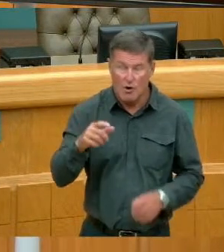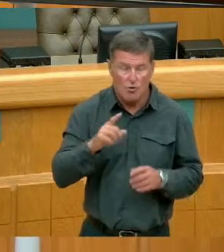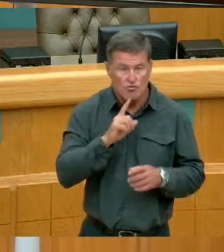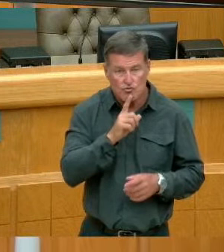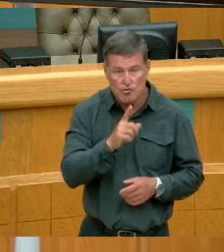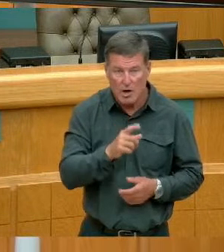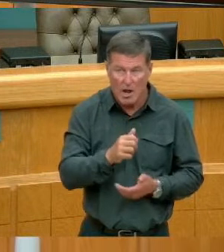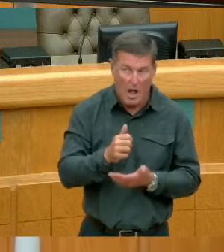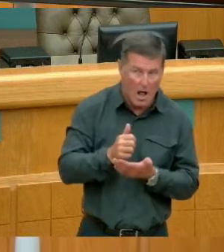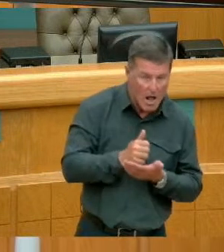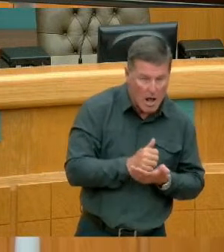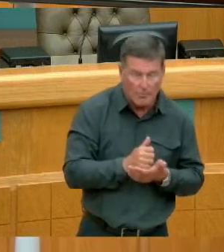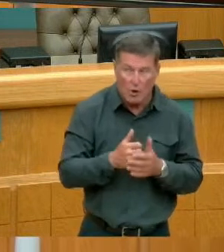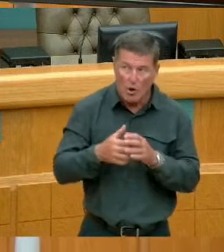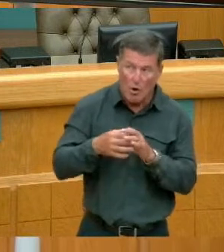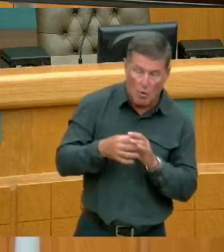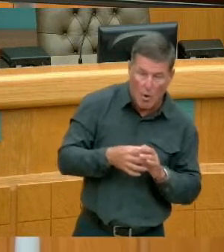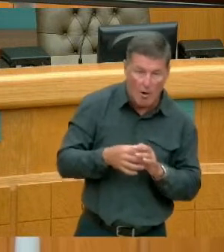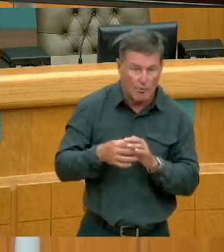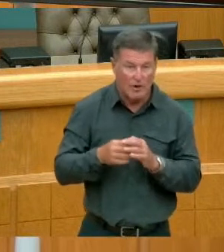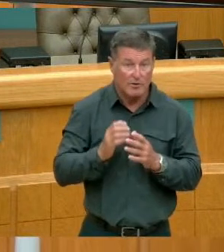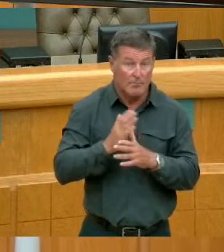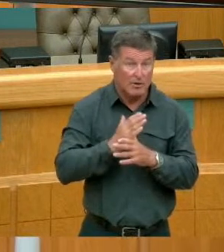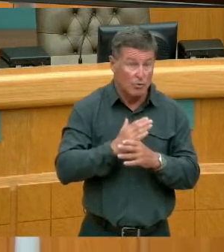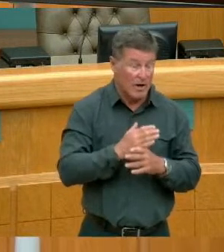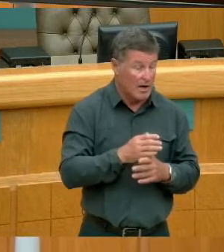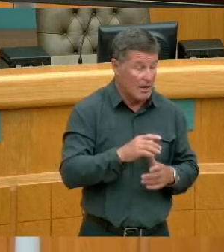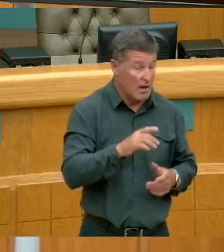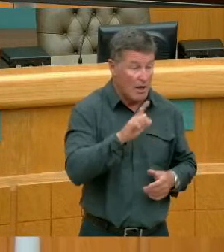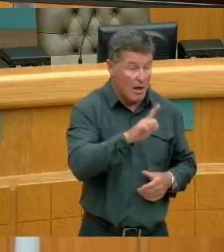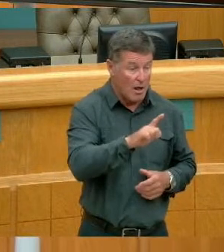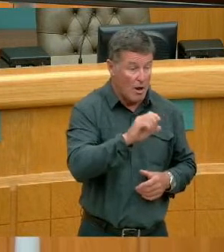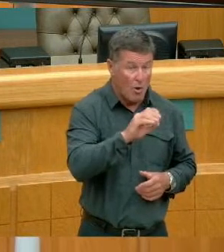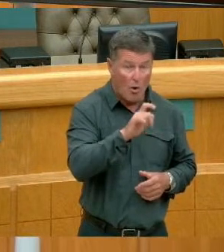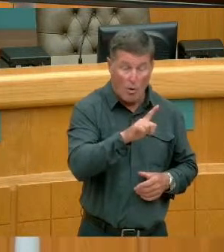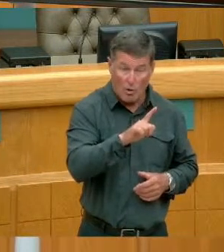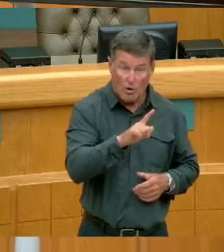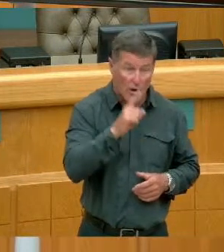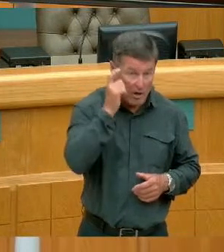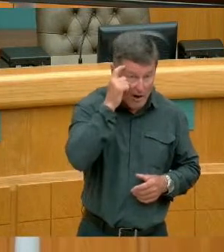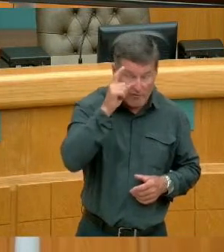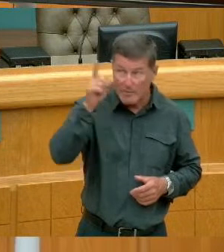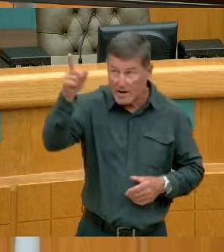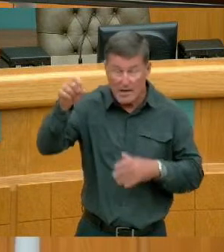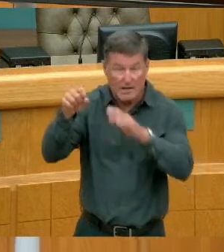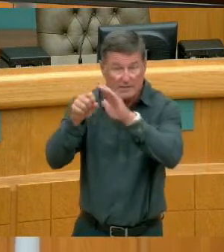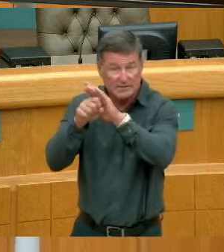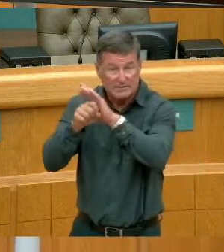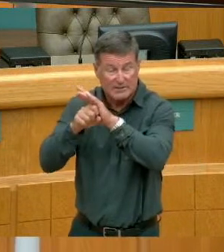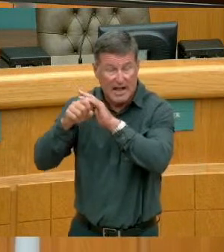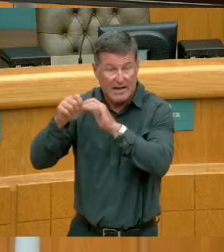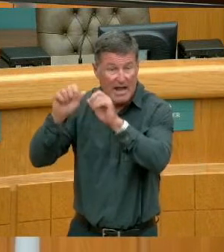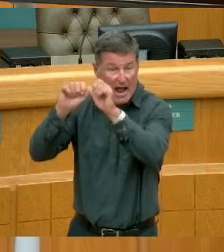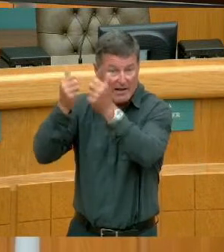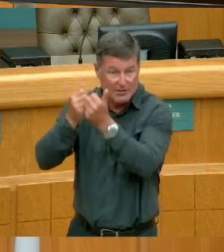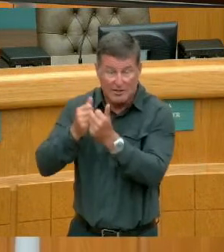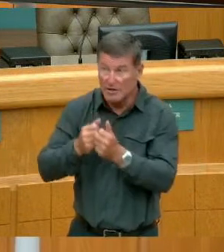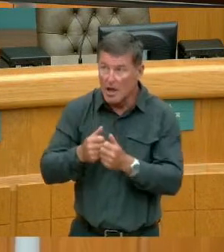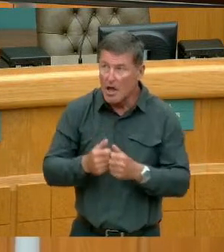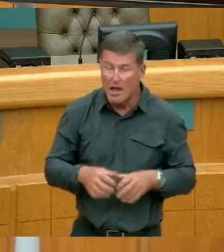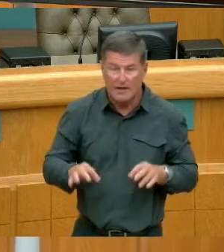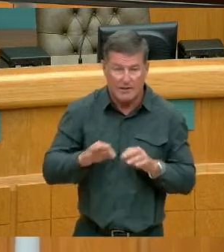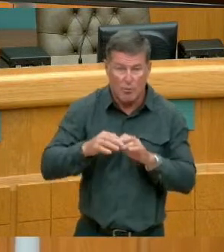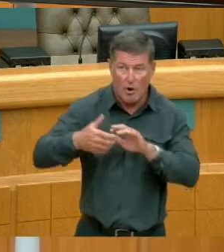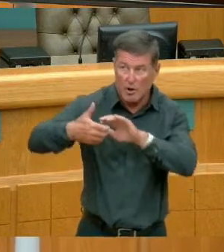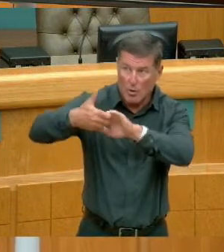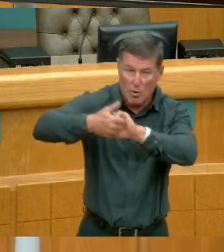cooperation between local authorities and state agencies. And it's very important to have that collaboration. If we don't